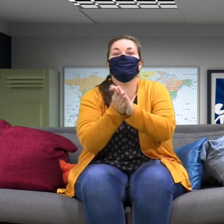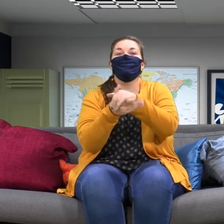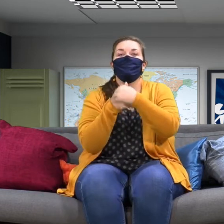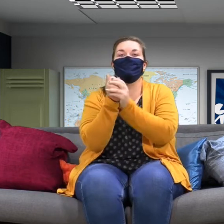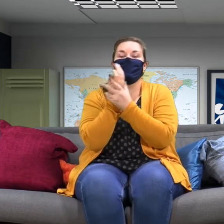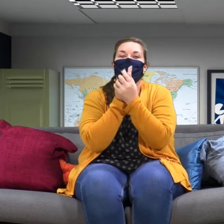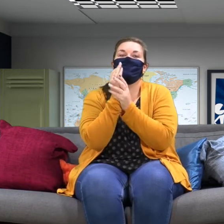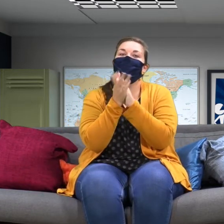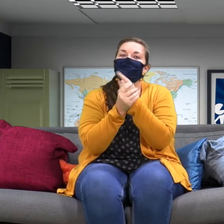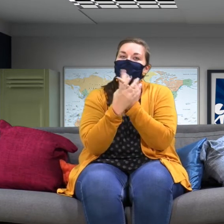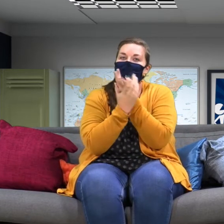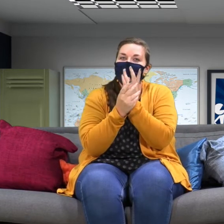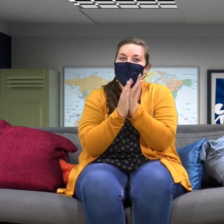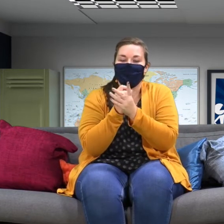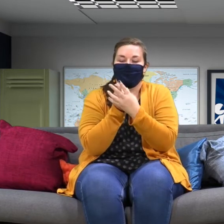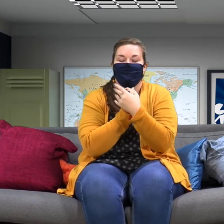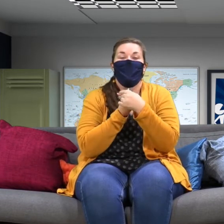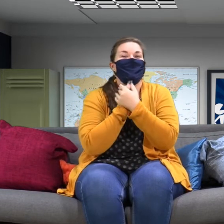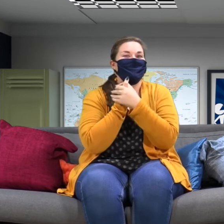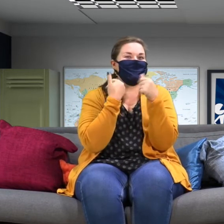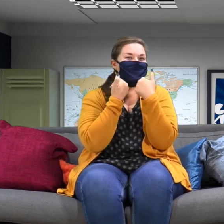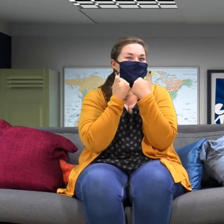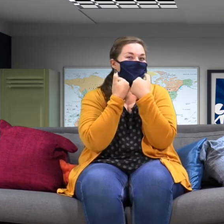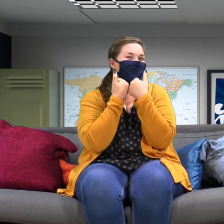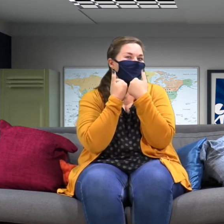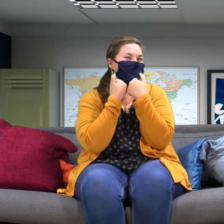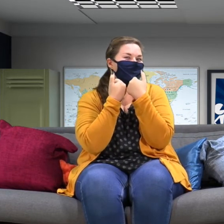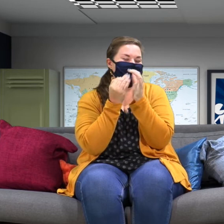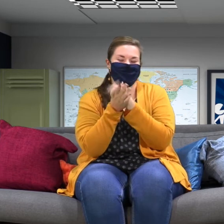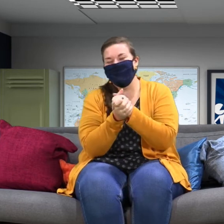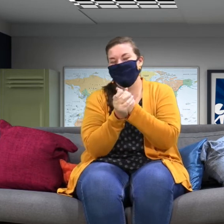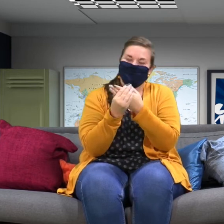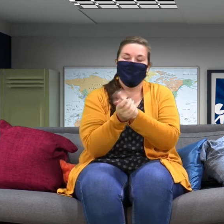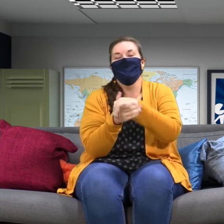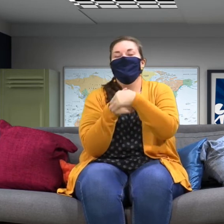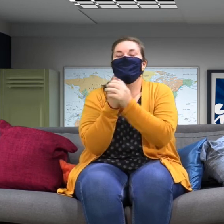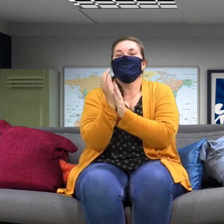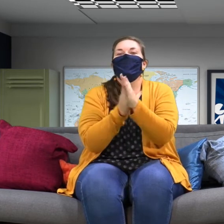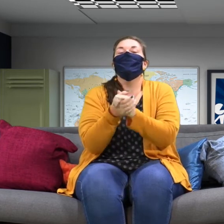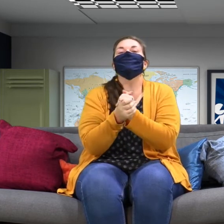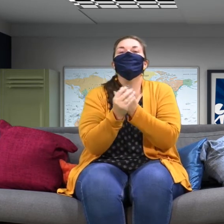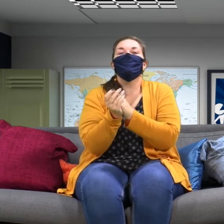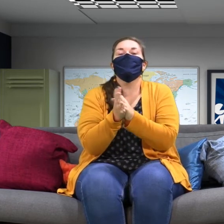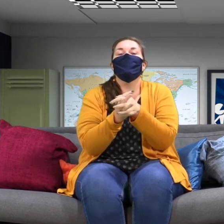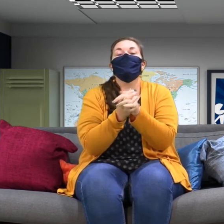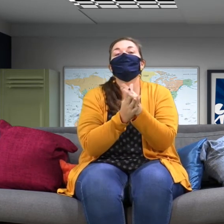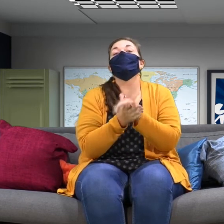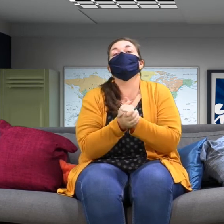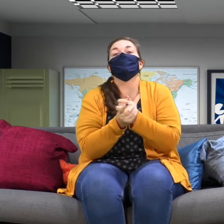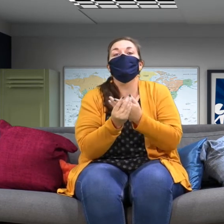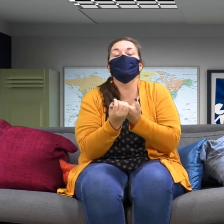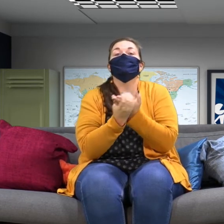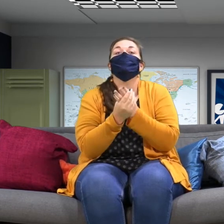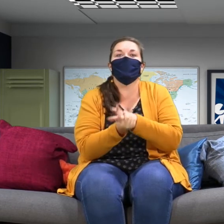Make sure to rub the sanitizer everywhere and the silly thumbs. Also remember that our theme